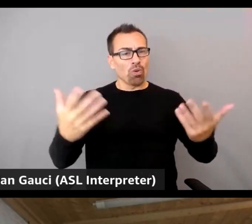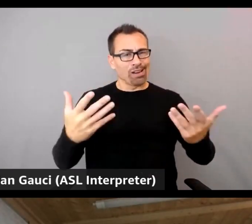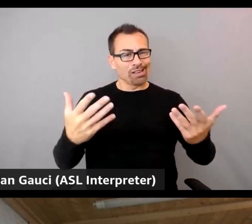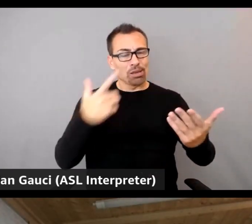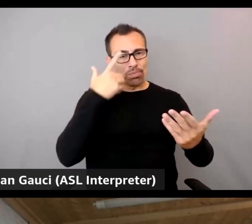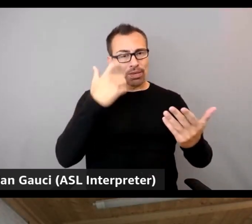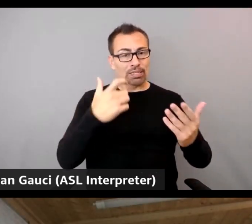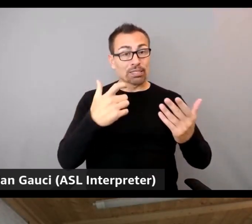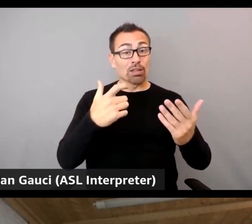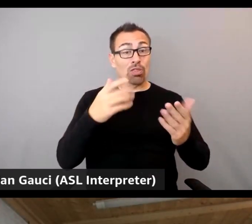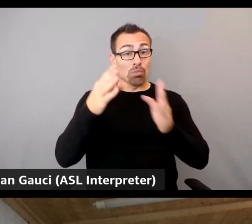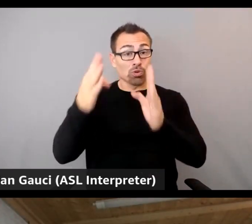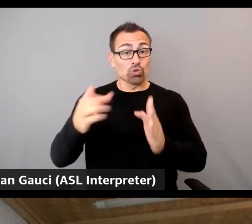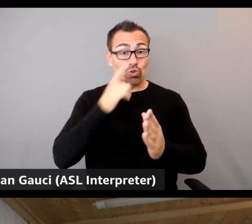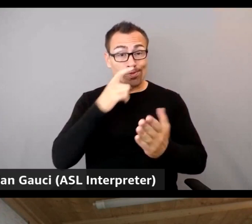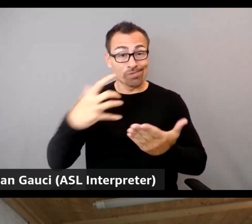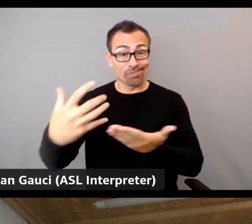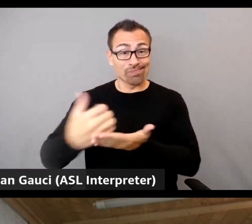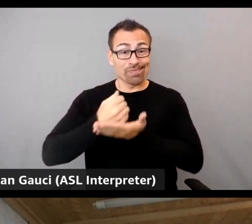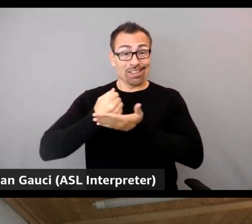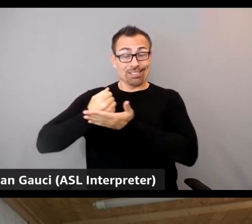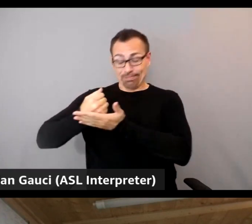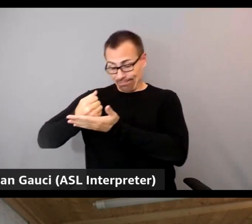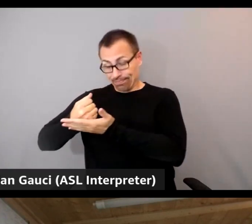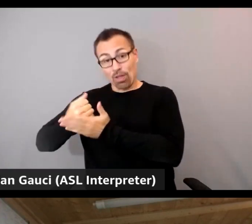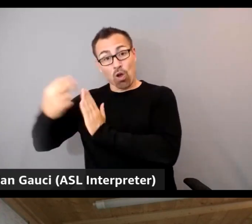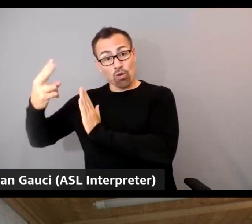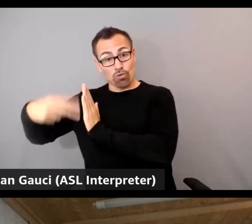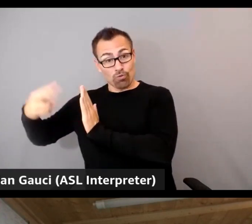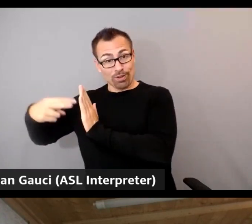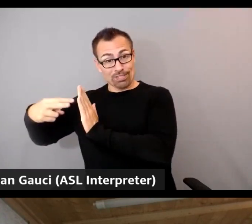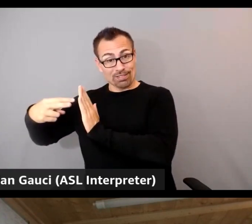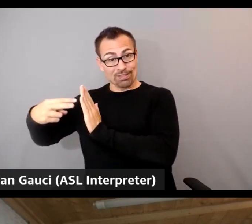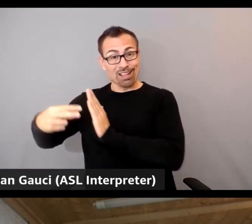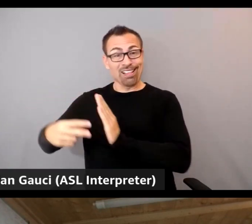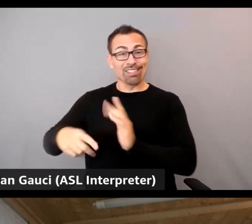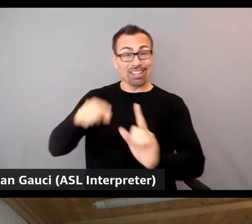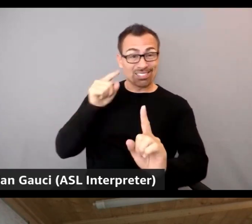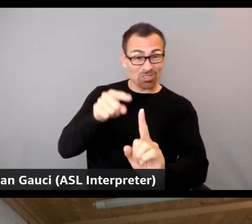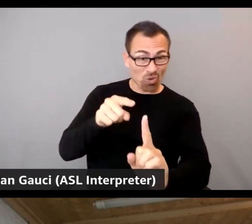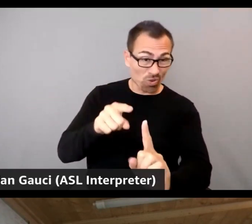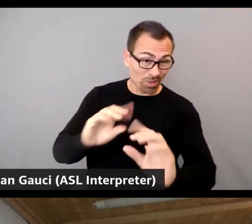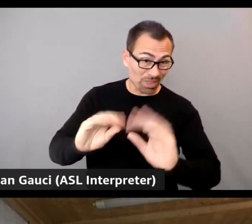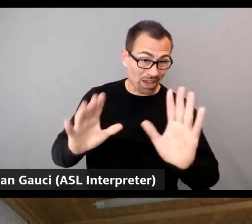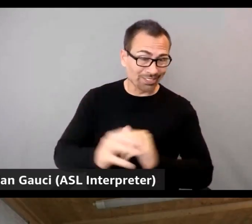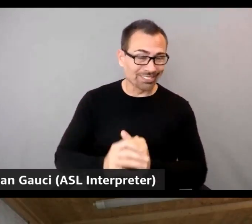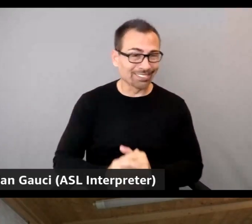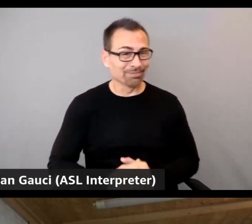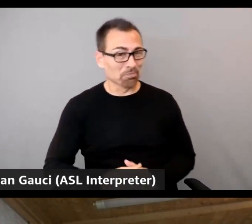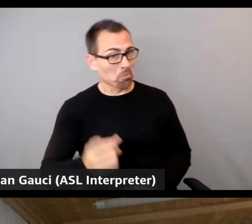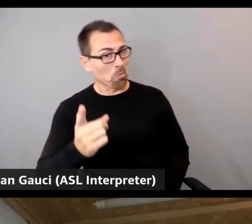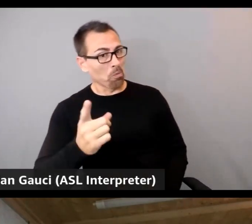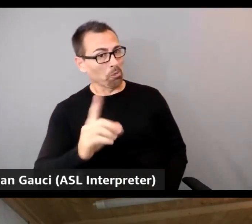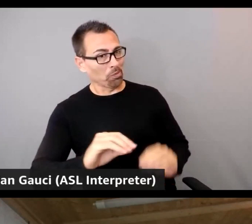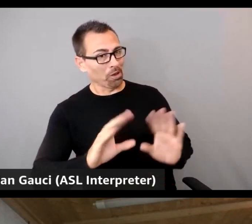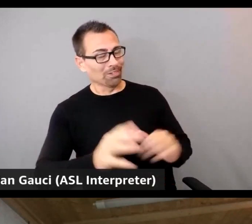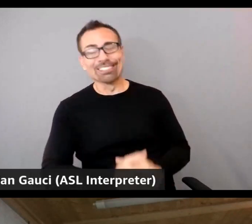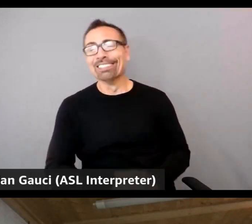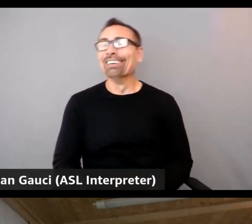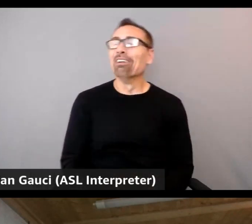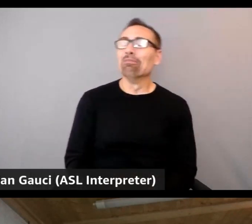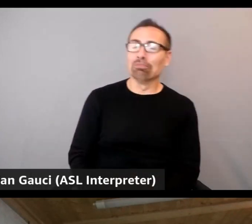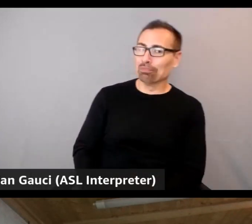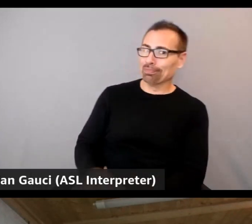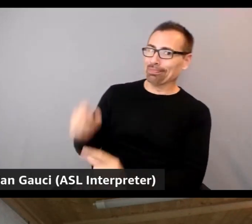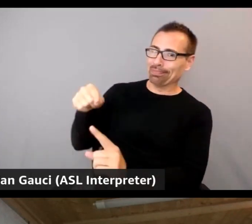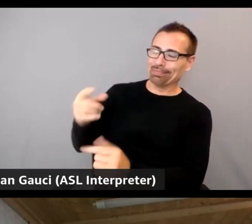by the recipient, right? That's pretty obvious, That's the and goal. that's the goal, right? Yet, Ideally. you know, ideally, but how much email